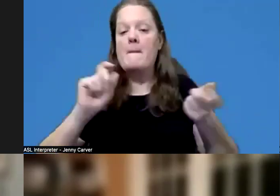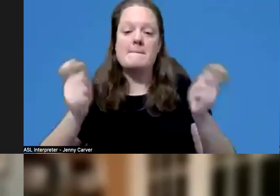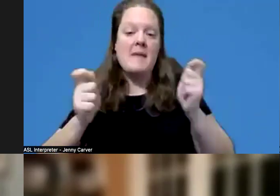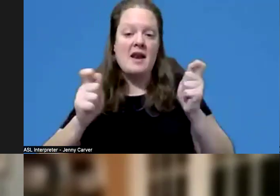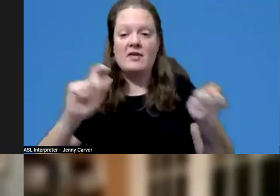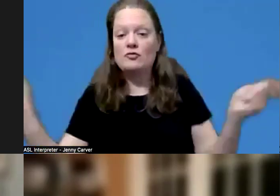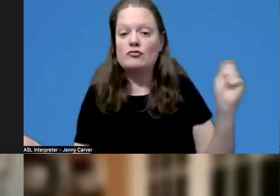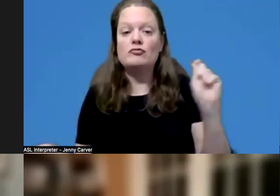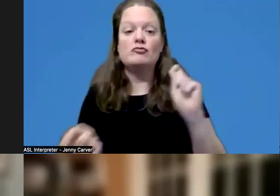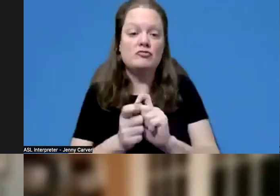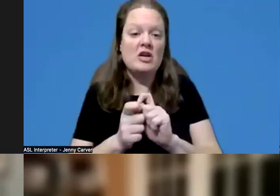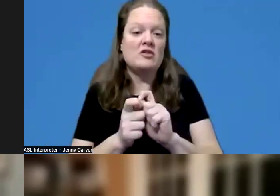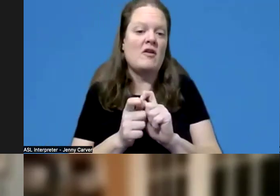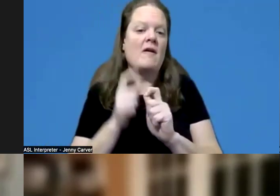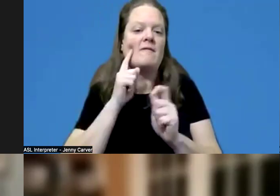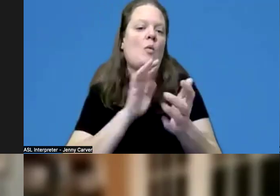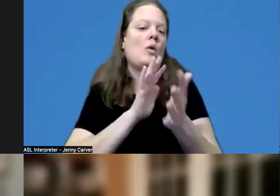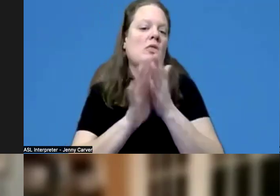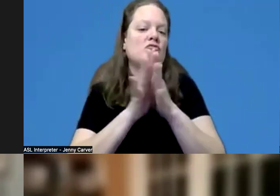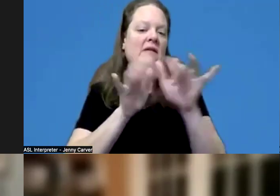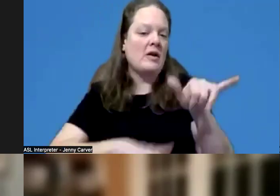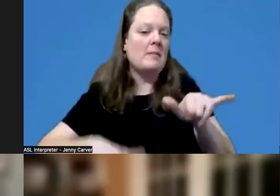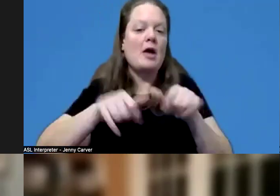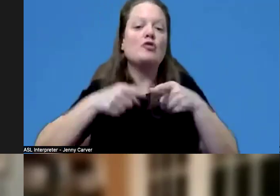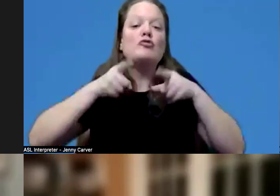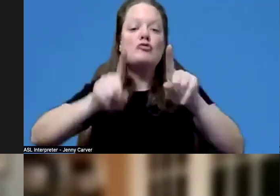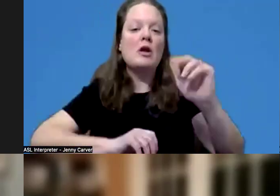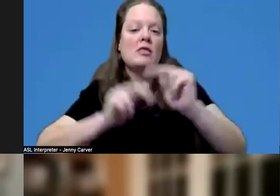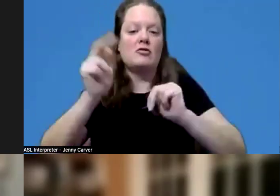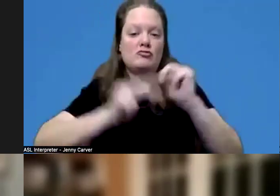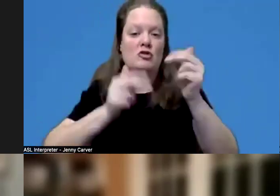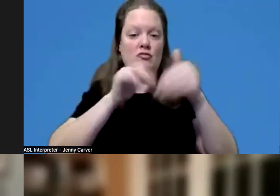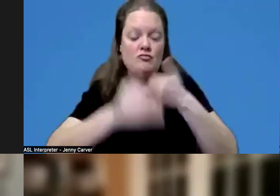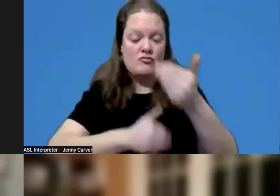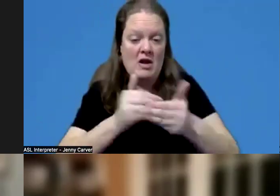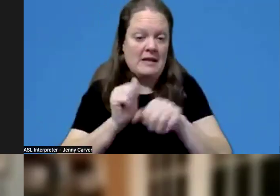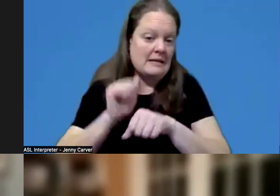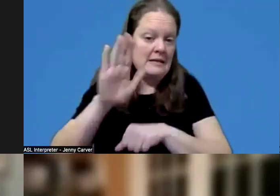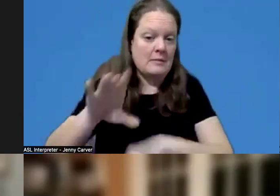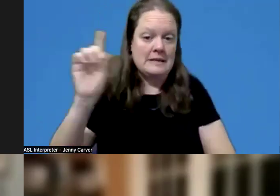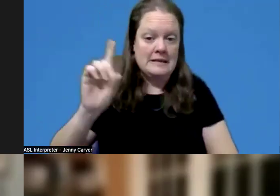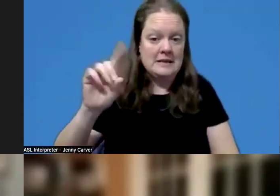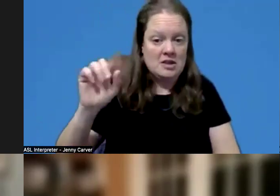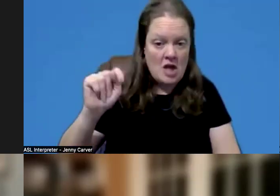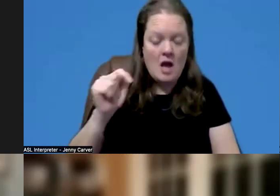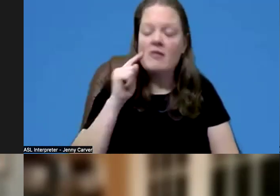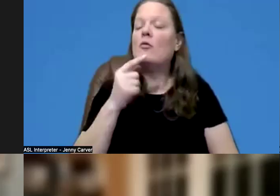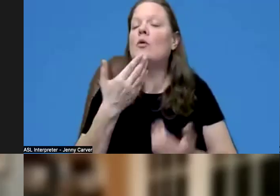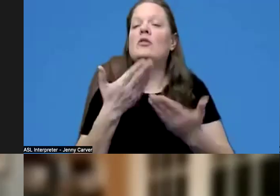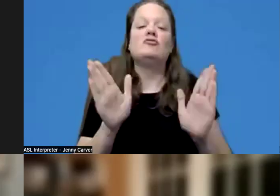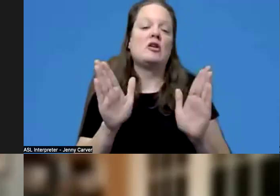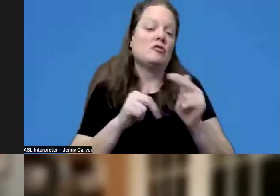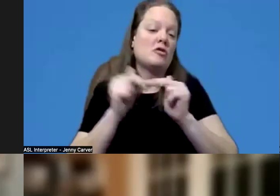or changes to the traffic pattern during construction, that gets submitted over to DDOT by the general contractor, which needs